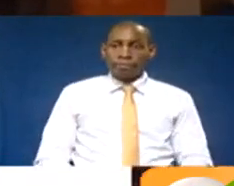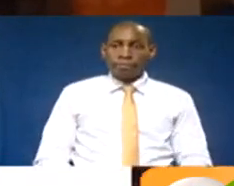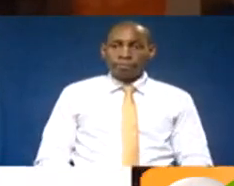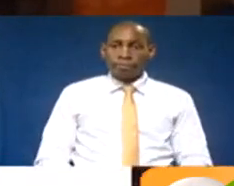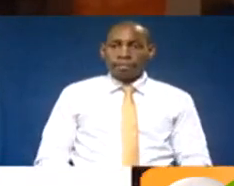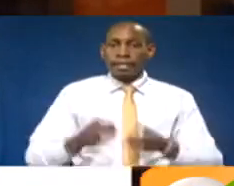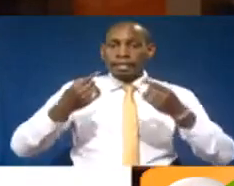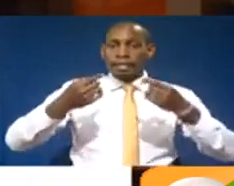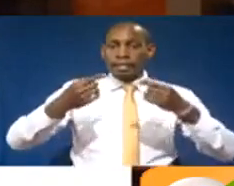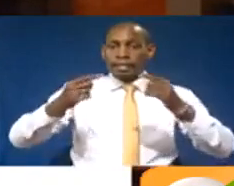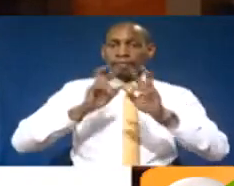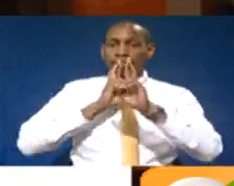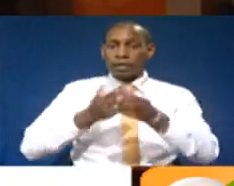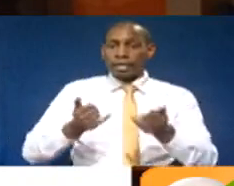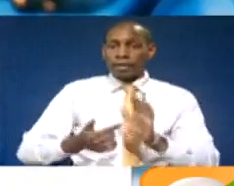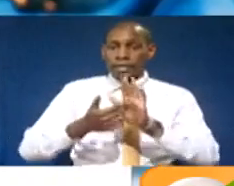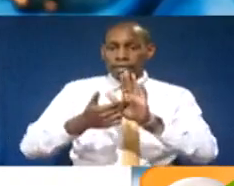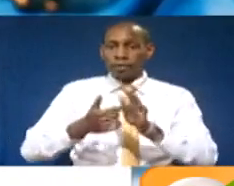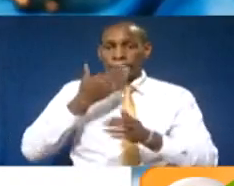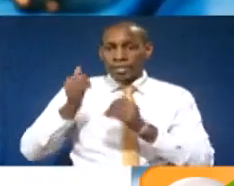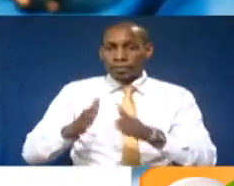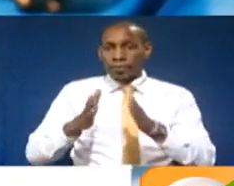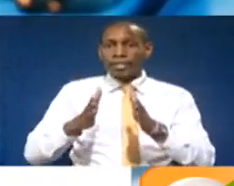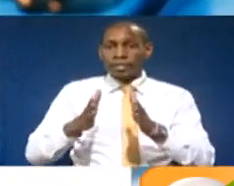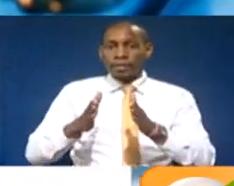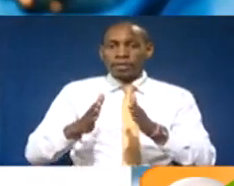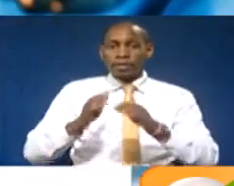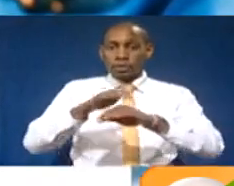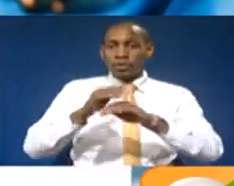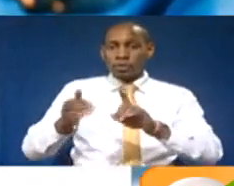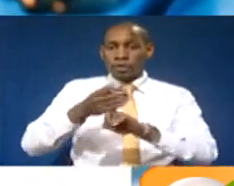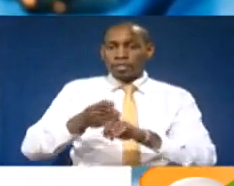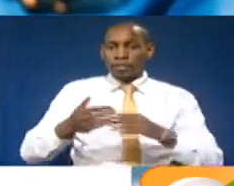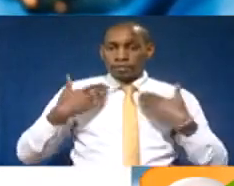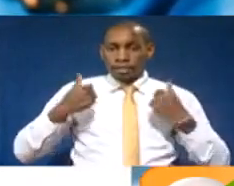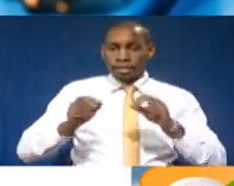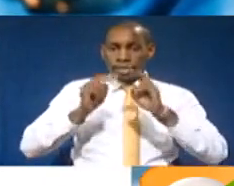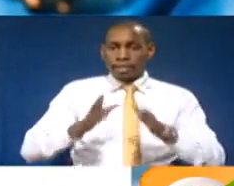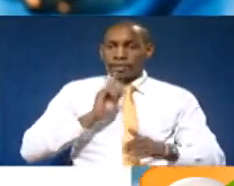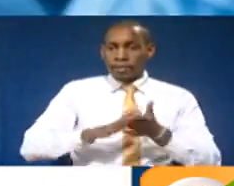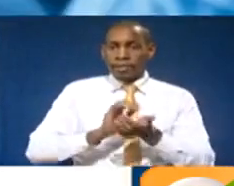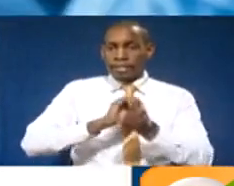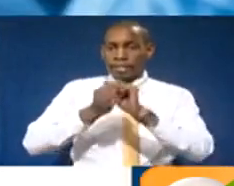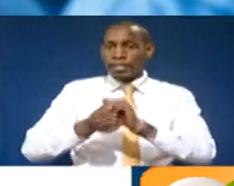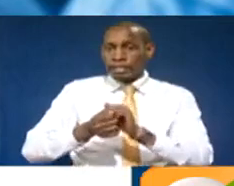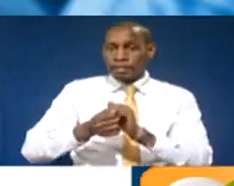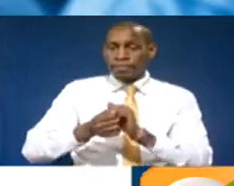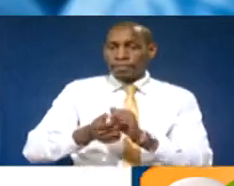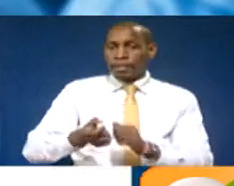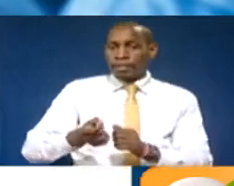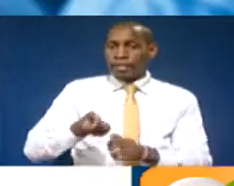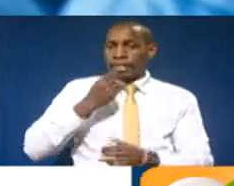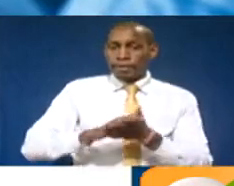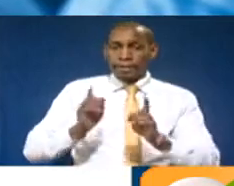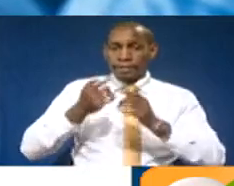The groundbreaking results now present the best chance yet to get a cure that researchers are calling a revolutionary treatment shift.